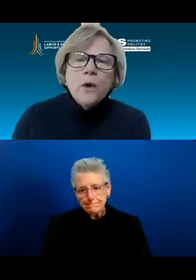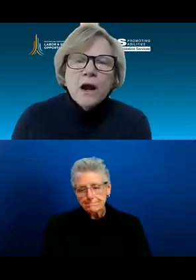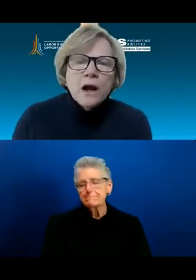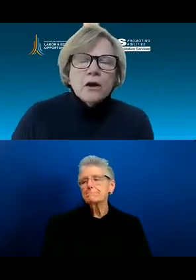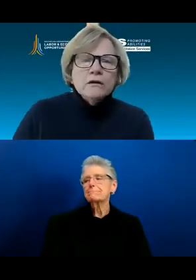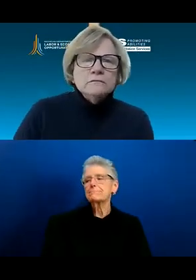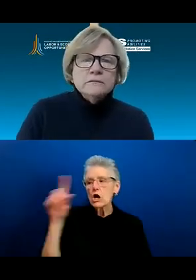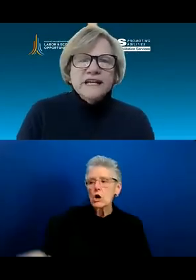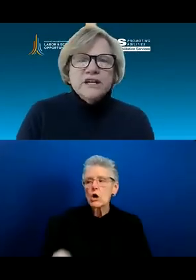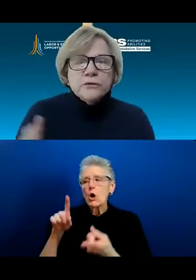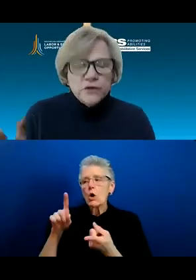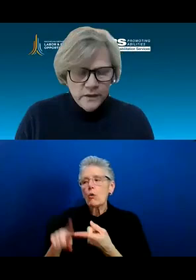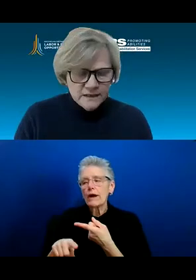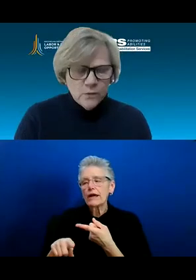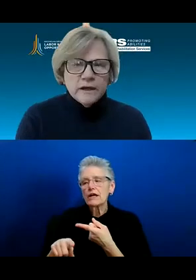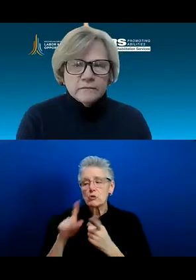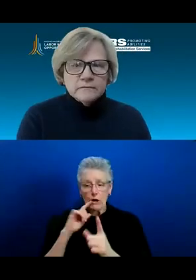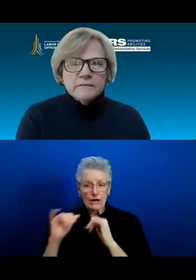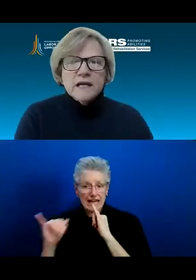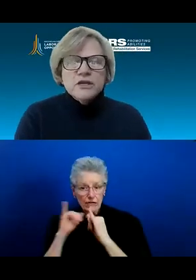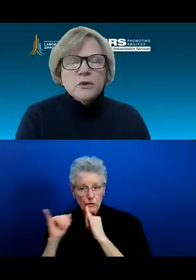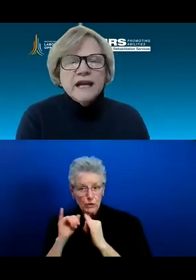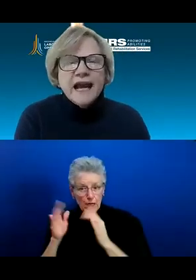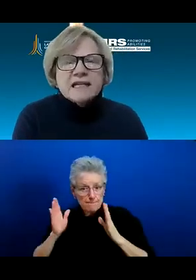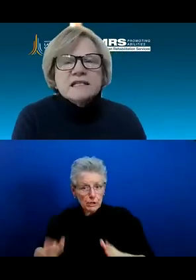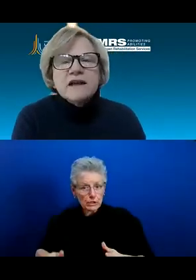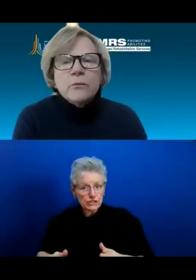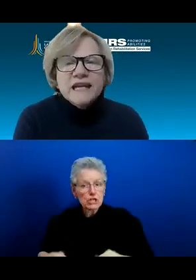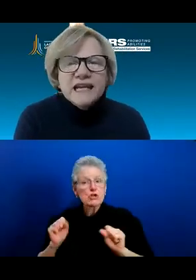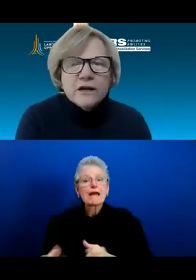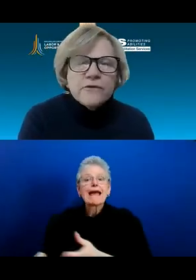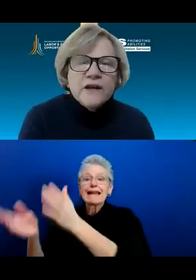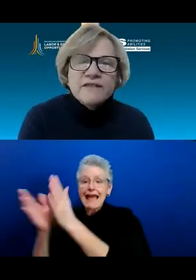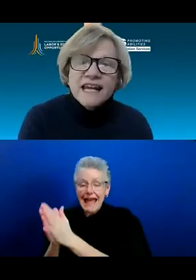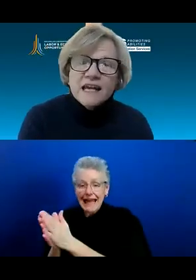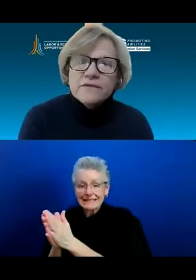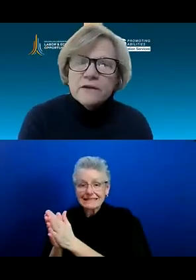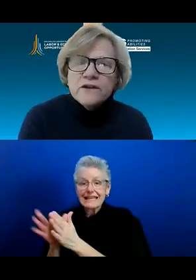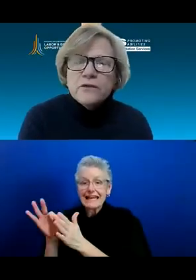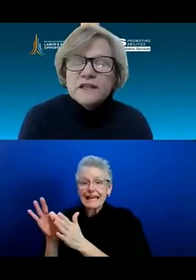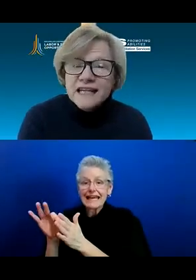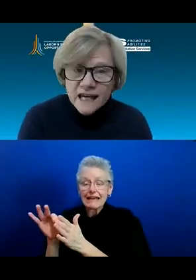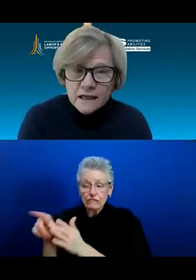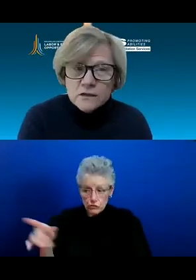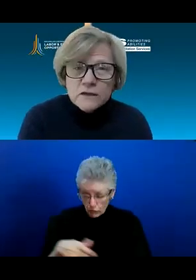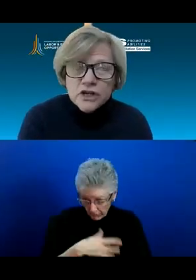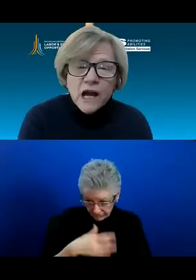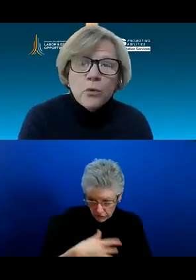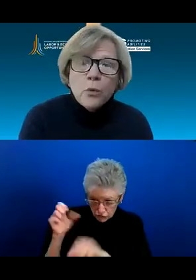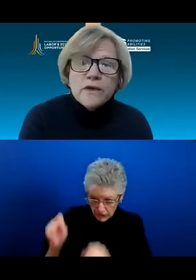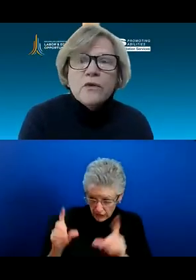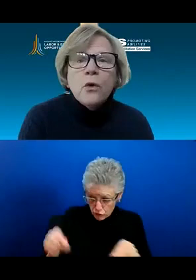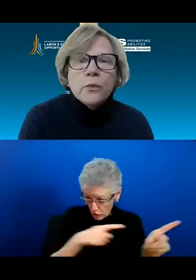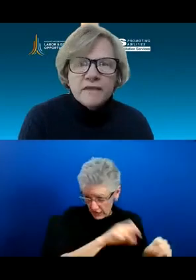When you are interviewing someone, you can ask them if they feel that they can do the